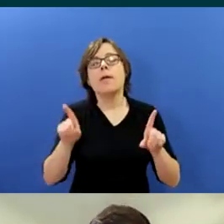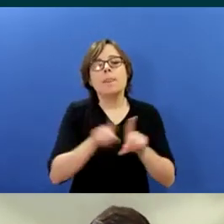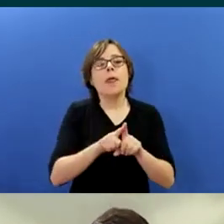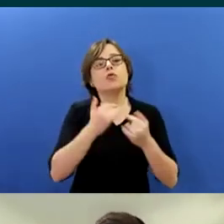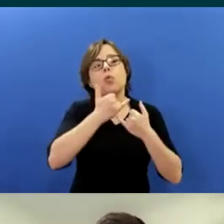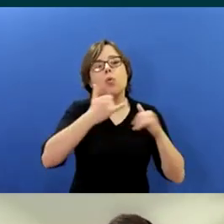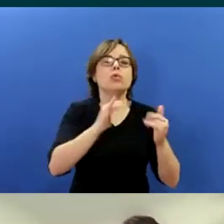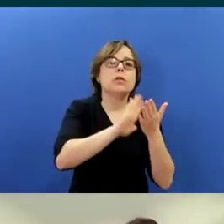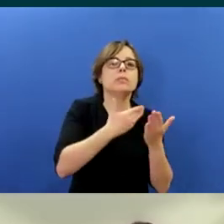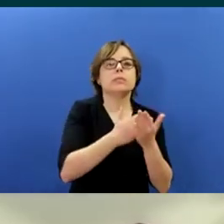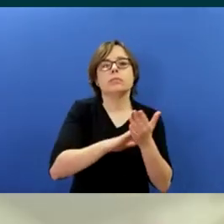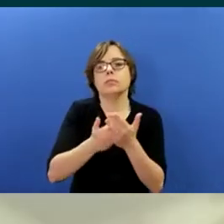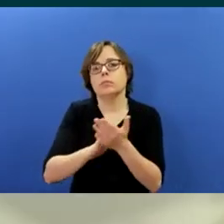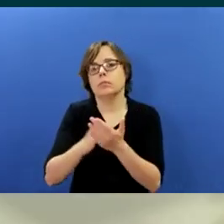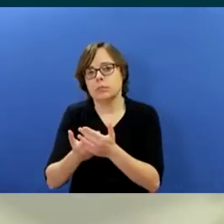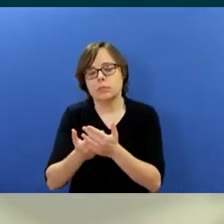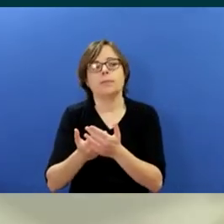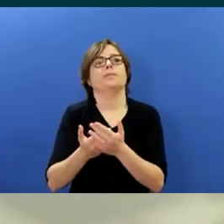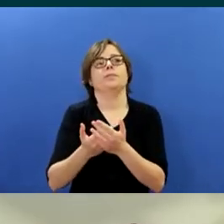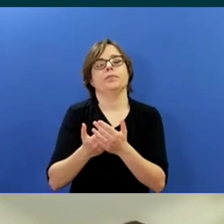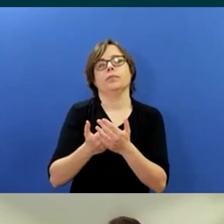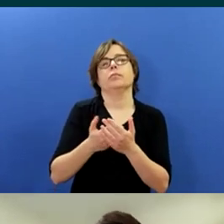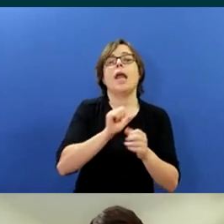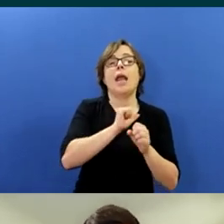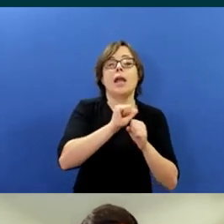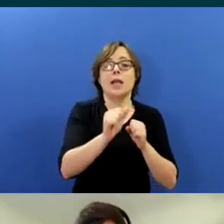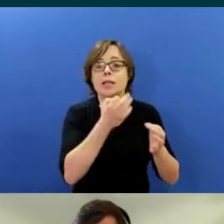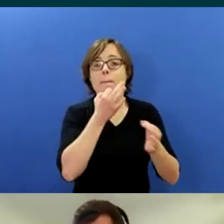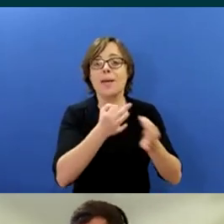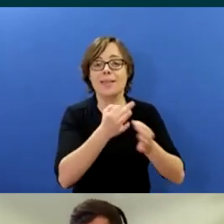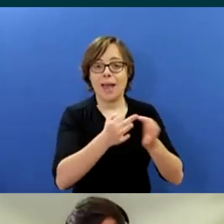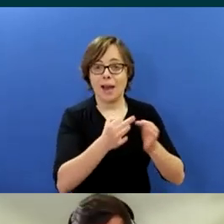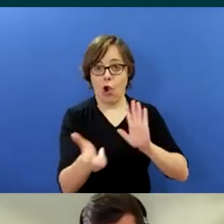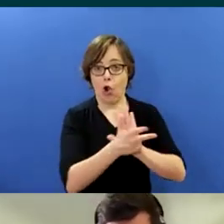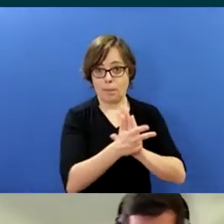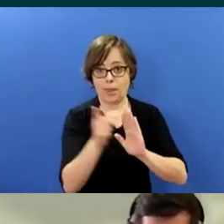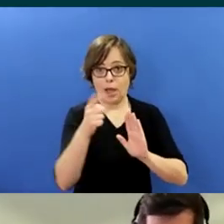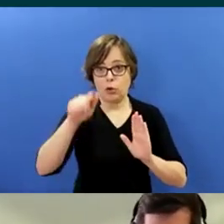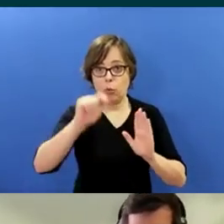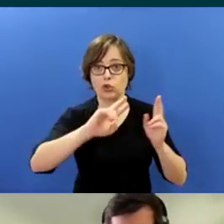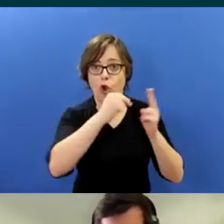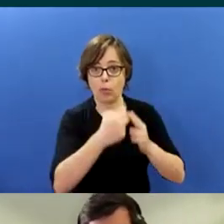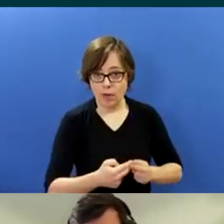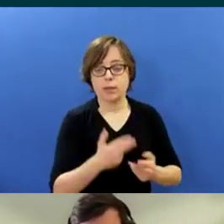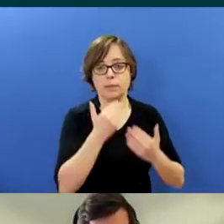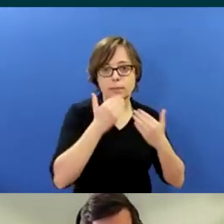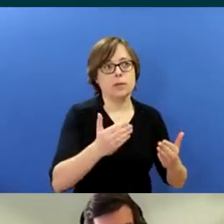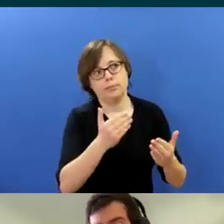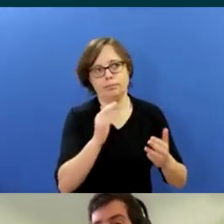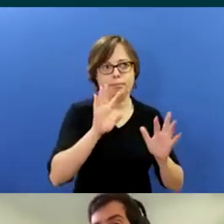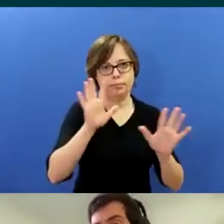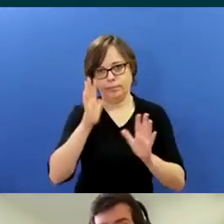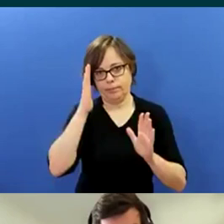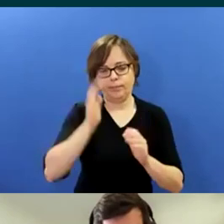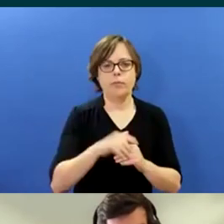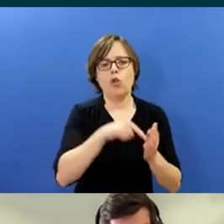questions. Although the checklist now is somewhat outdated, it's about 20 years old, it is still valid and is still